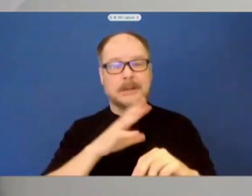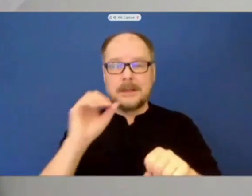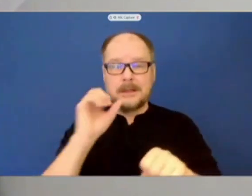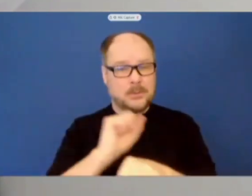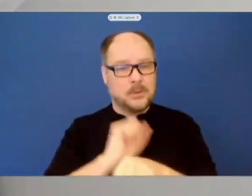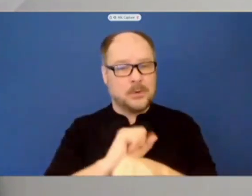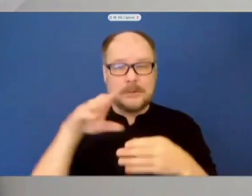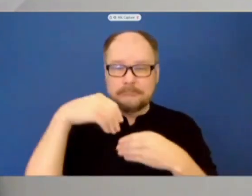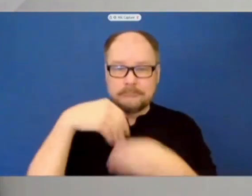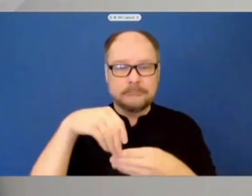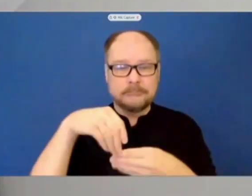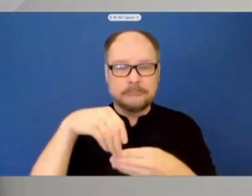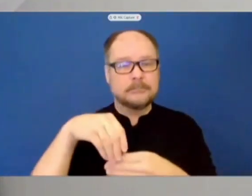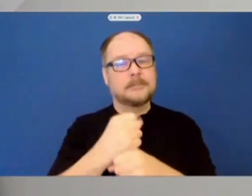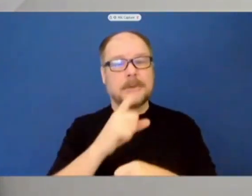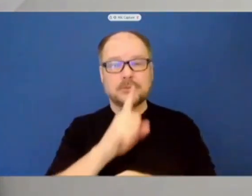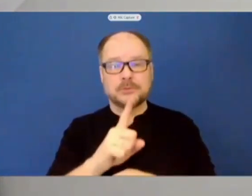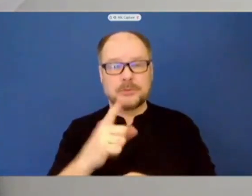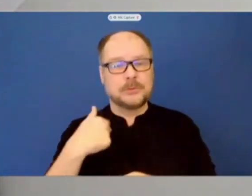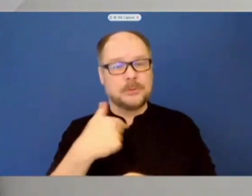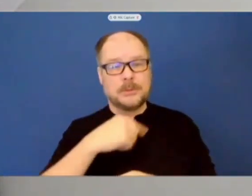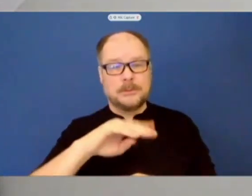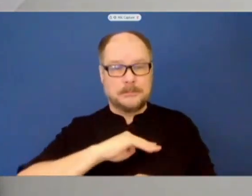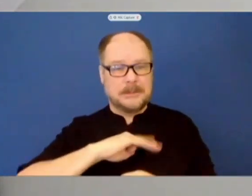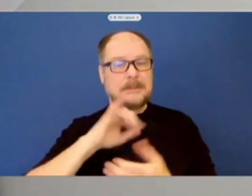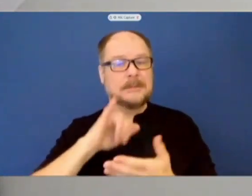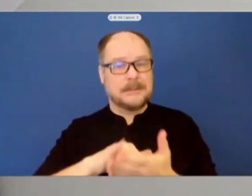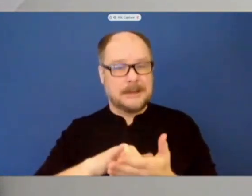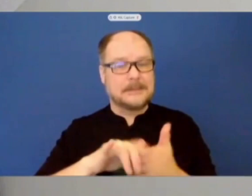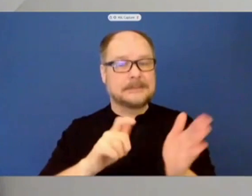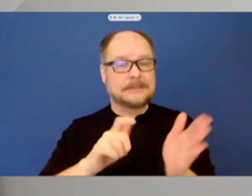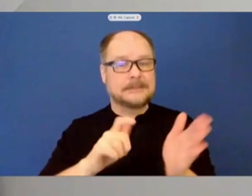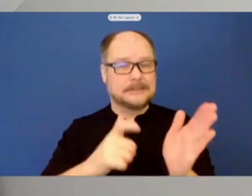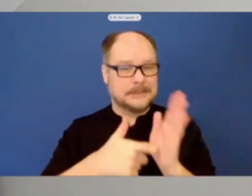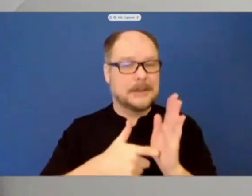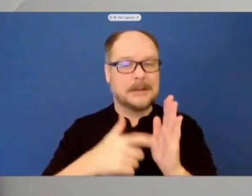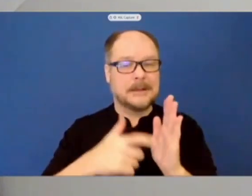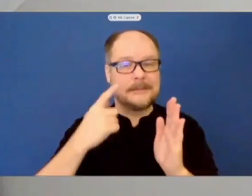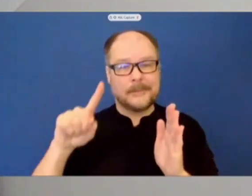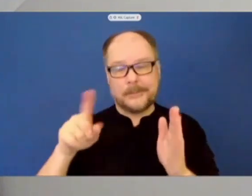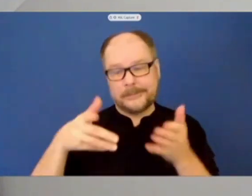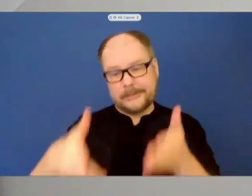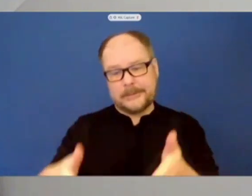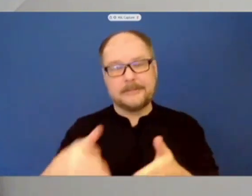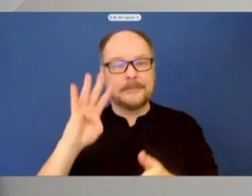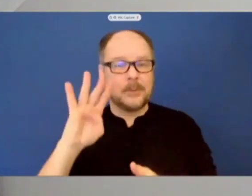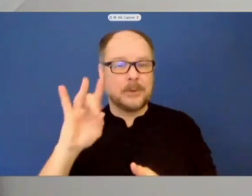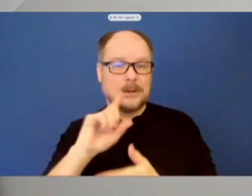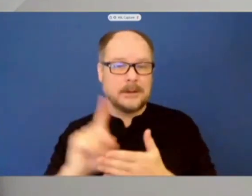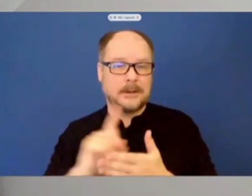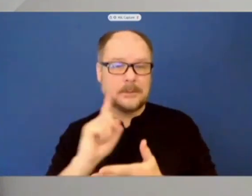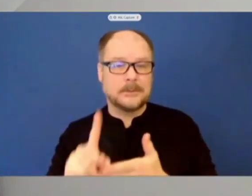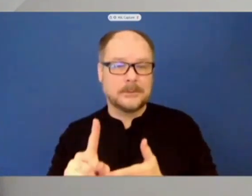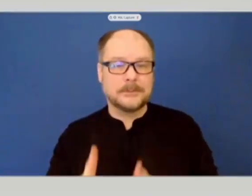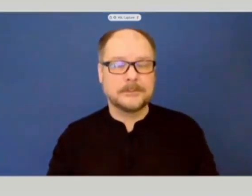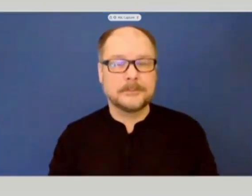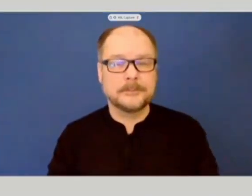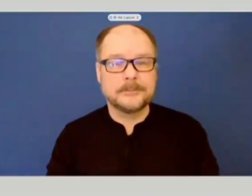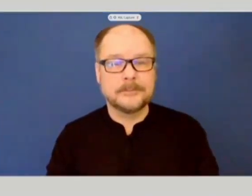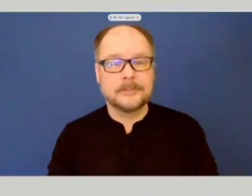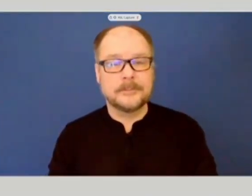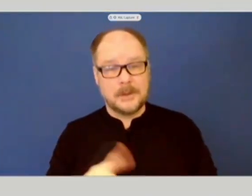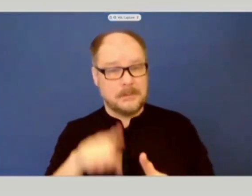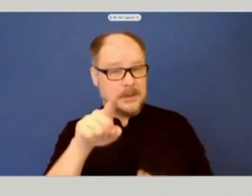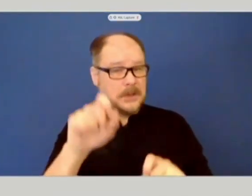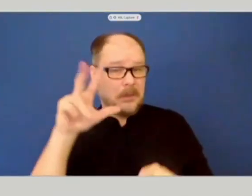nimble on making sure that we meet that demand over these next remaining 48 hours. So you could take up to